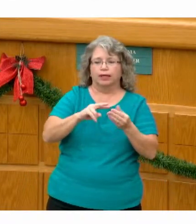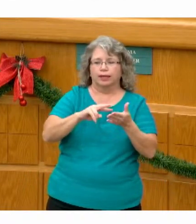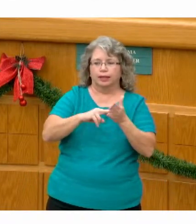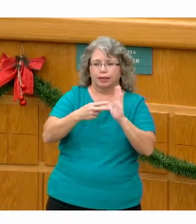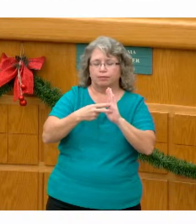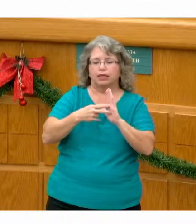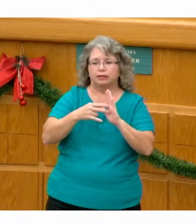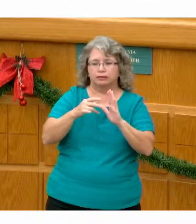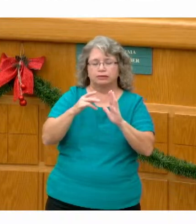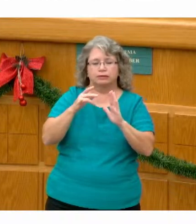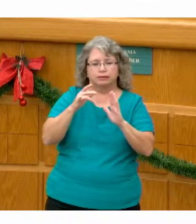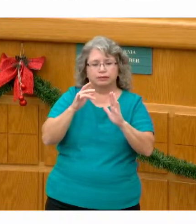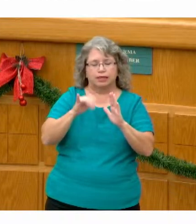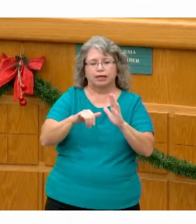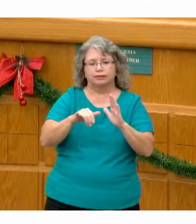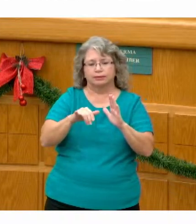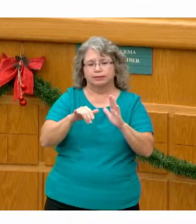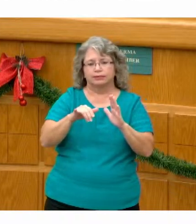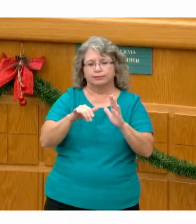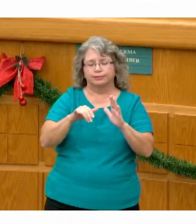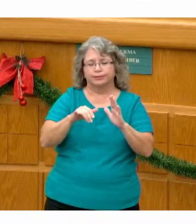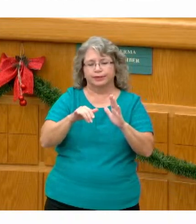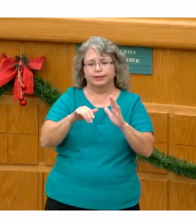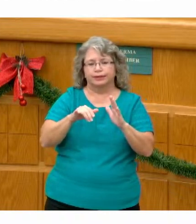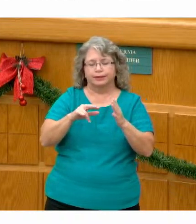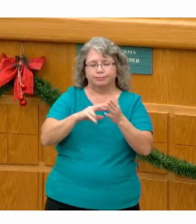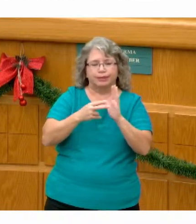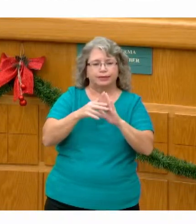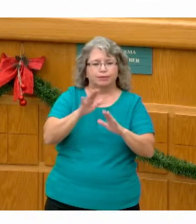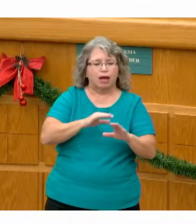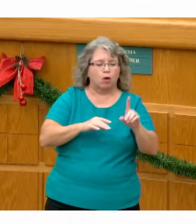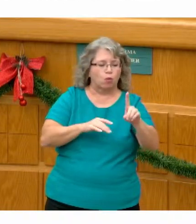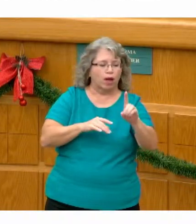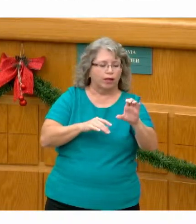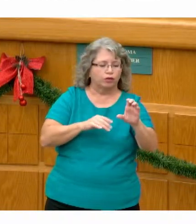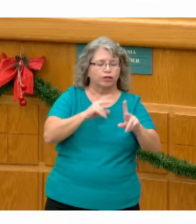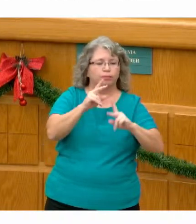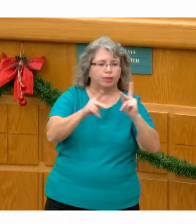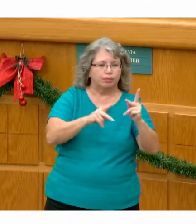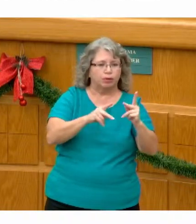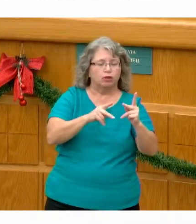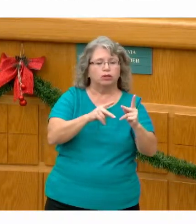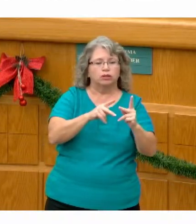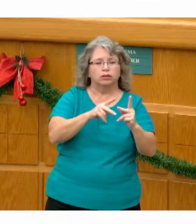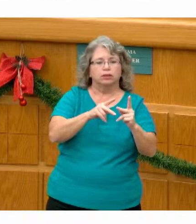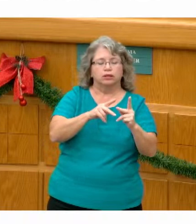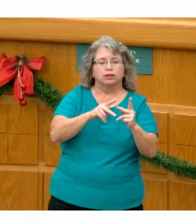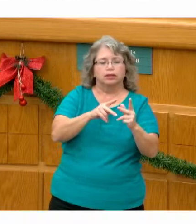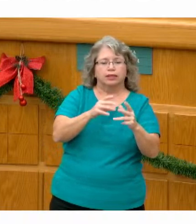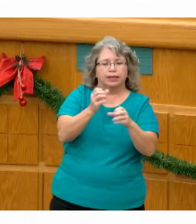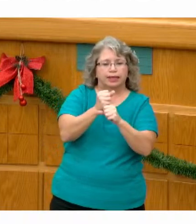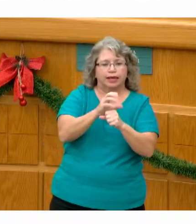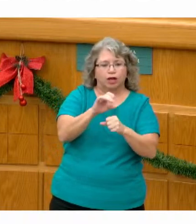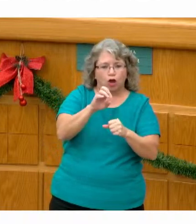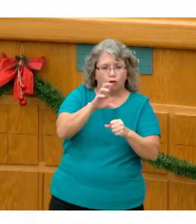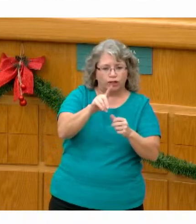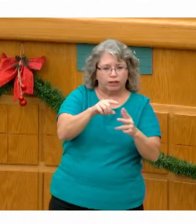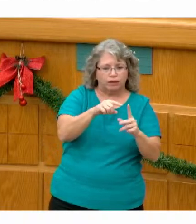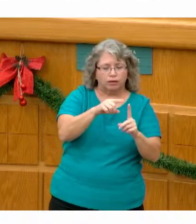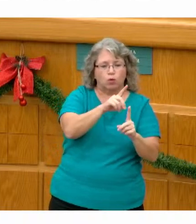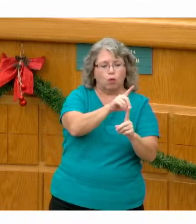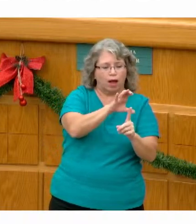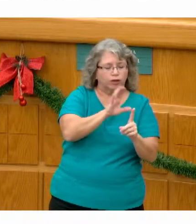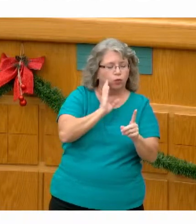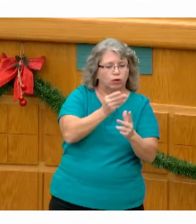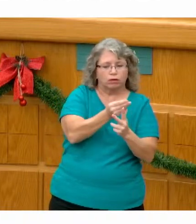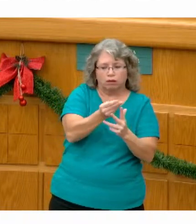week. If 100 people get COVID, then they transmit it to an additional 97 people right now. And